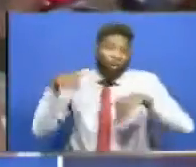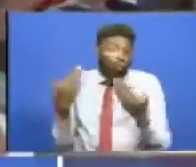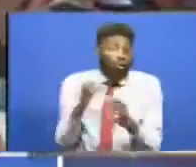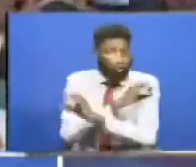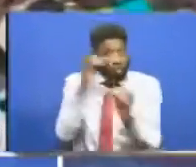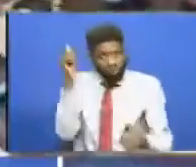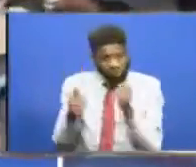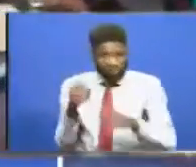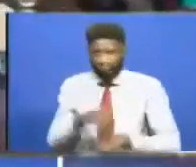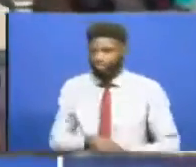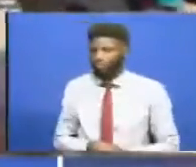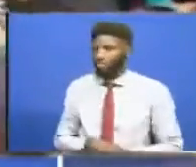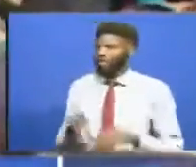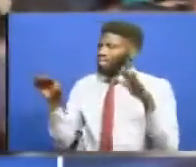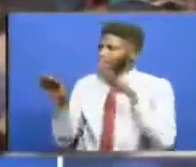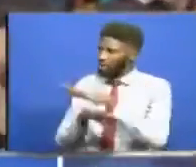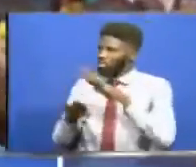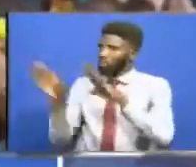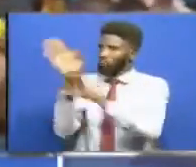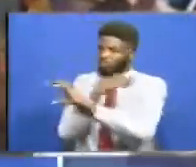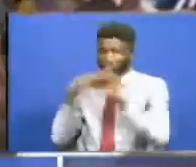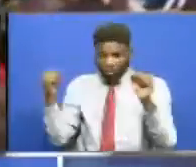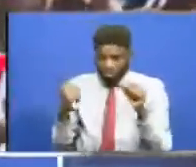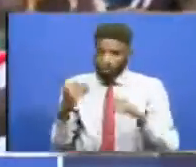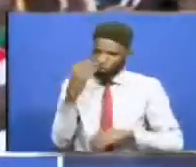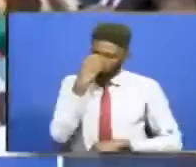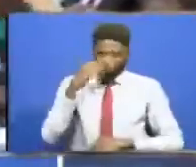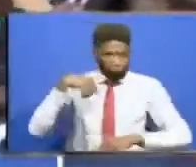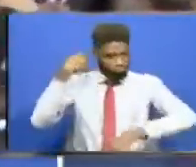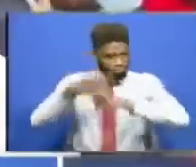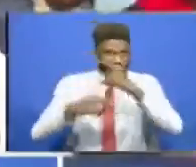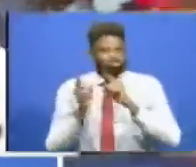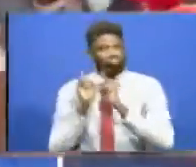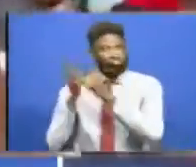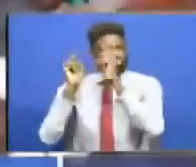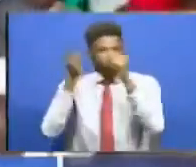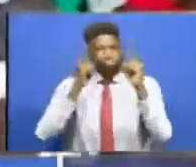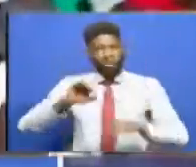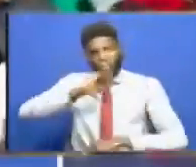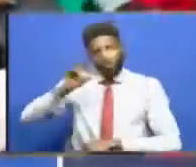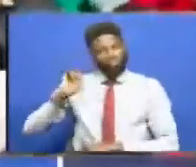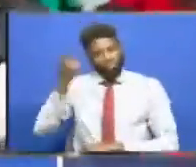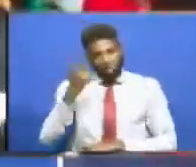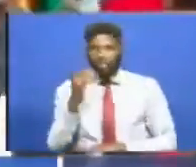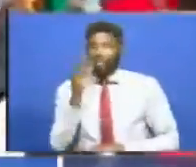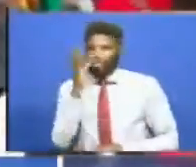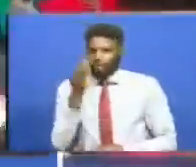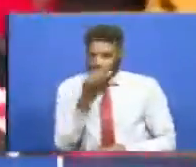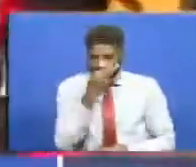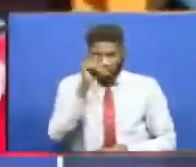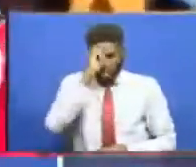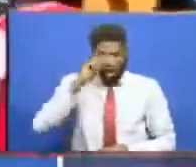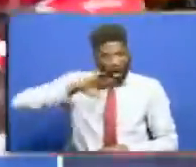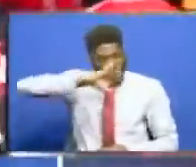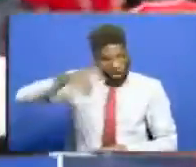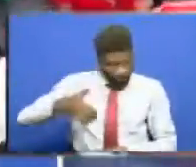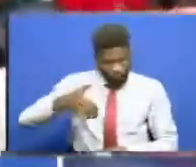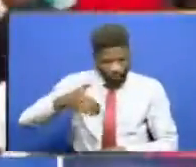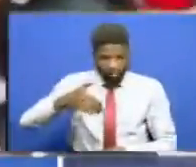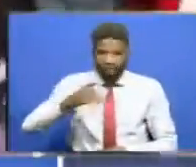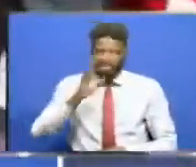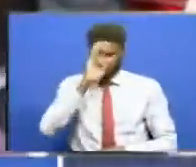The Deputy President William Ruto has continued his tour of Mount Kenya, with Nyeri and Tharaka Nithi counties hosting him on